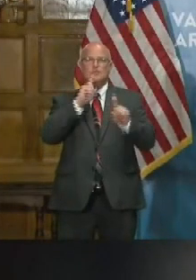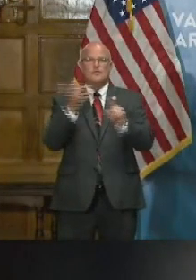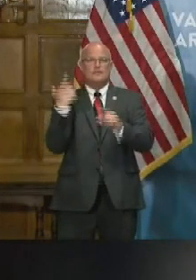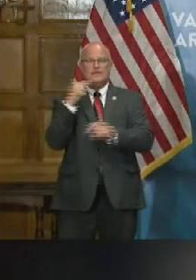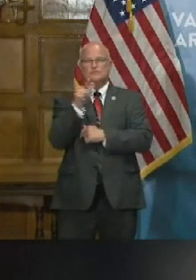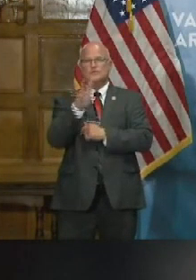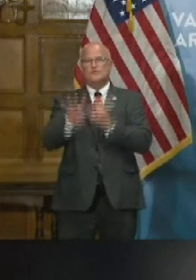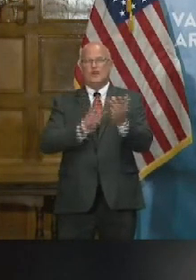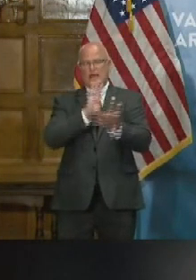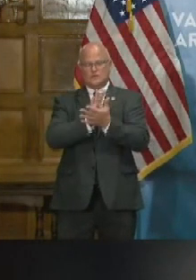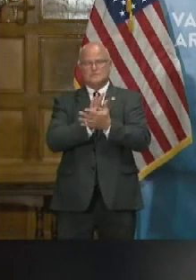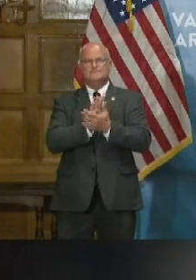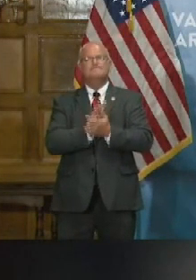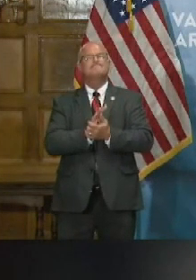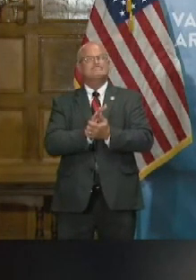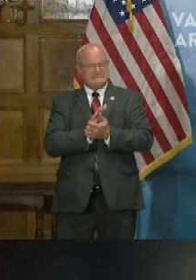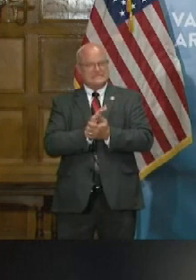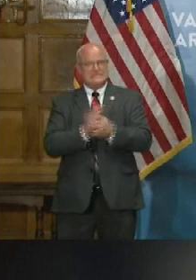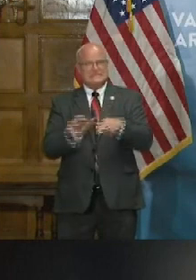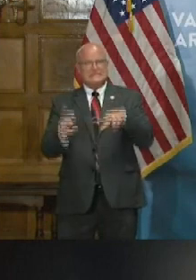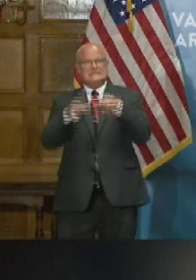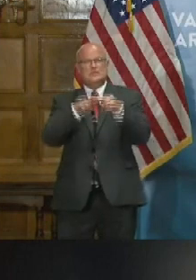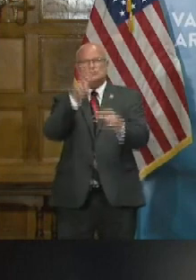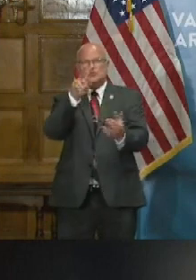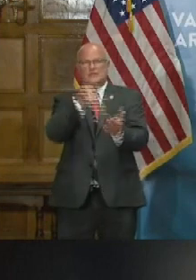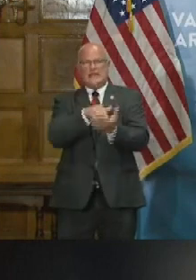hours. As you can see, we went up another